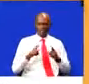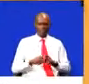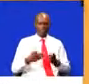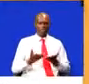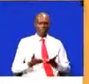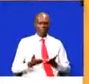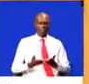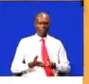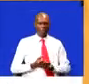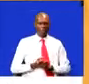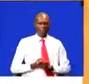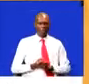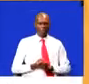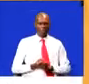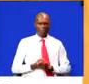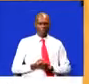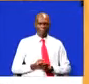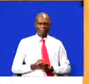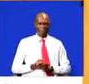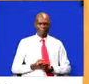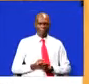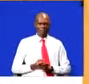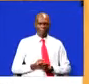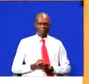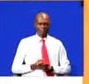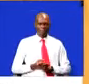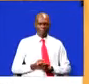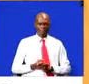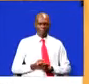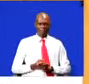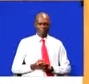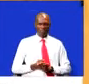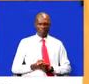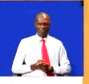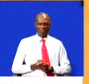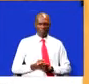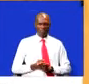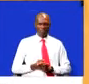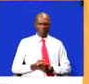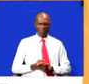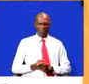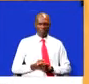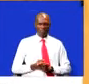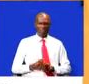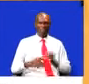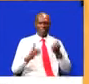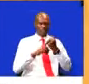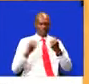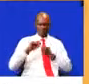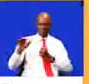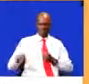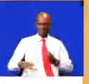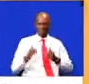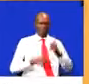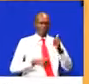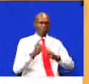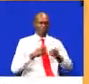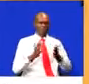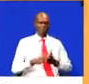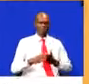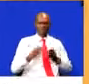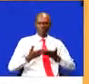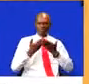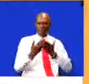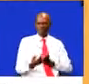formula, one vote, one shilling. We are among the six counties, we are getting the least